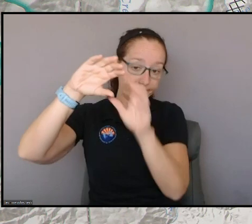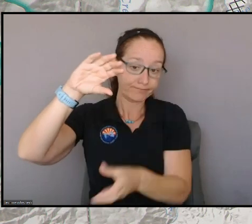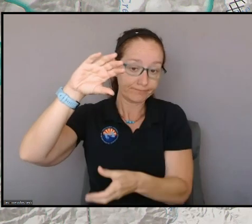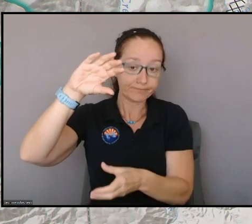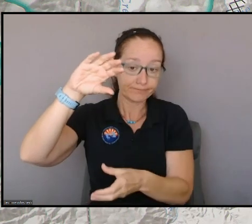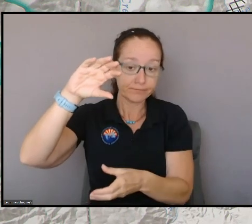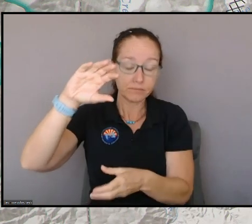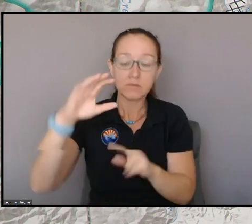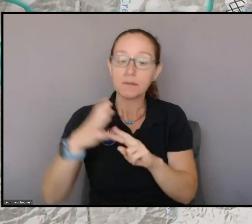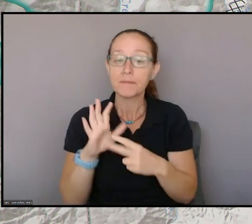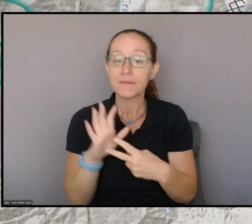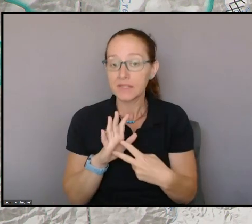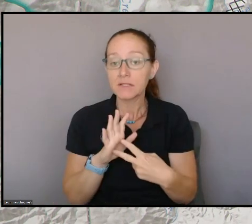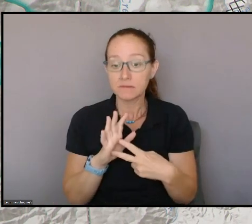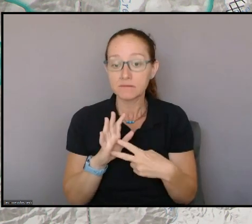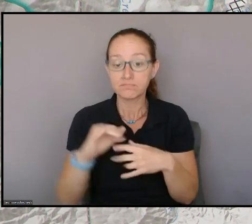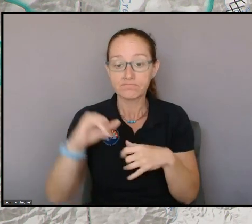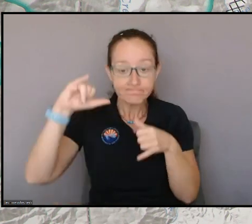that we've got a